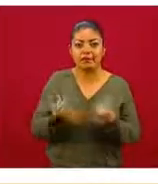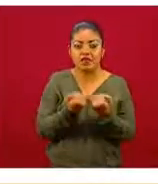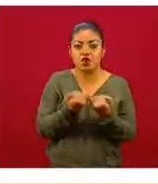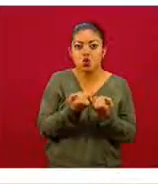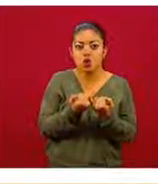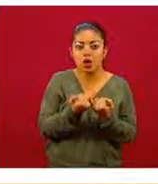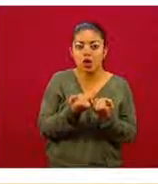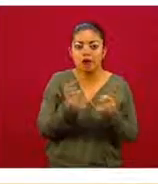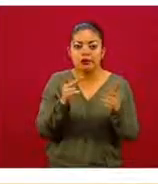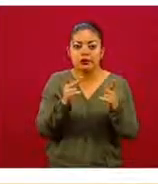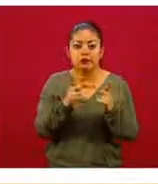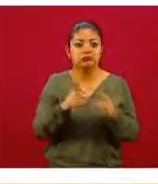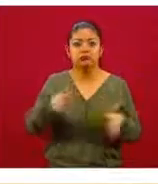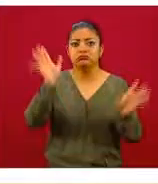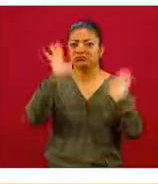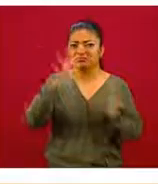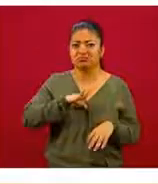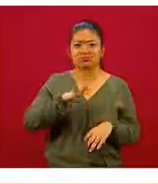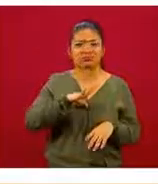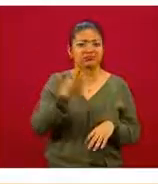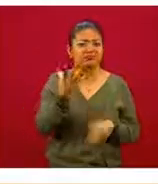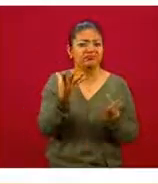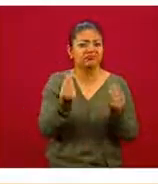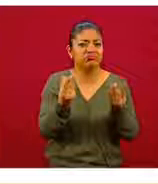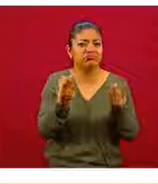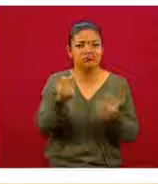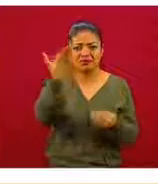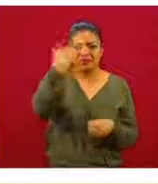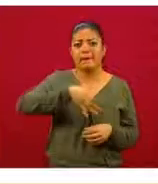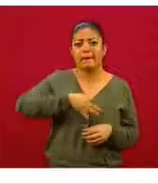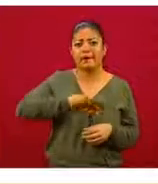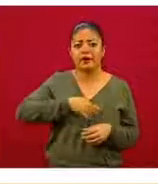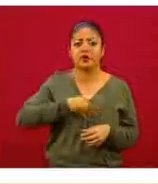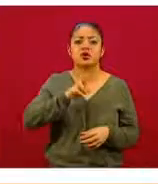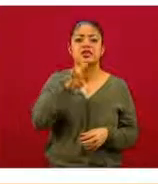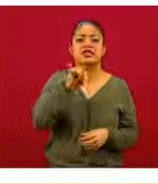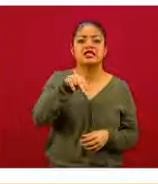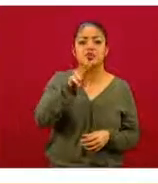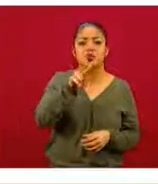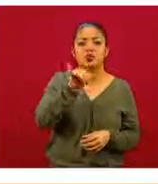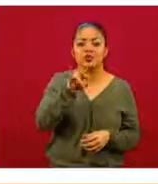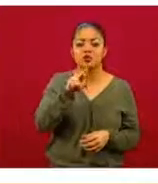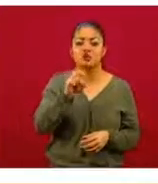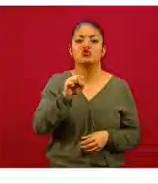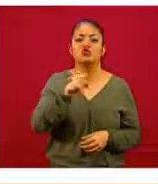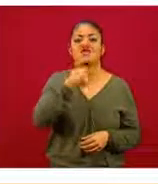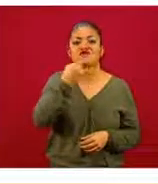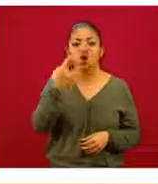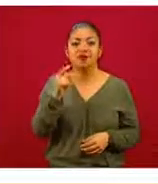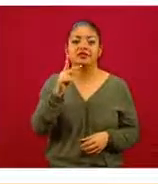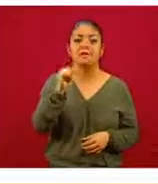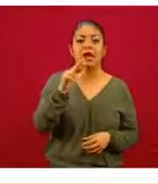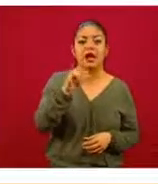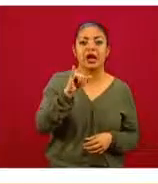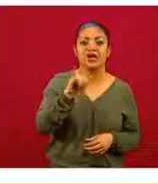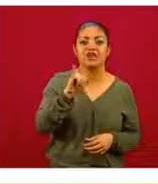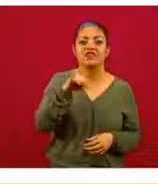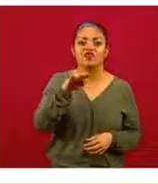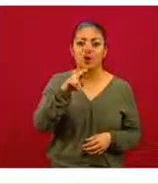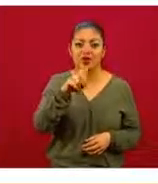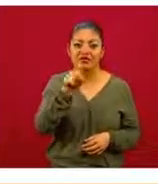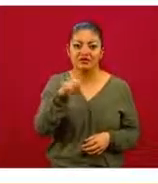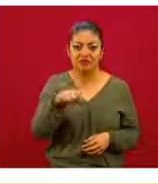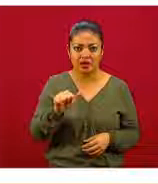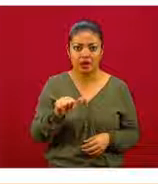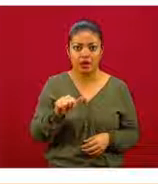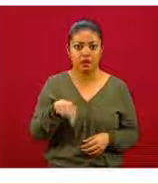totally unable to be differentiated from other viruses. For example, influenza, flu,